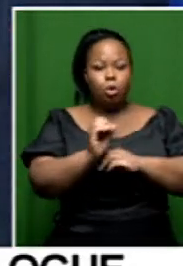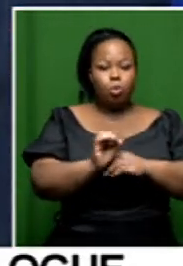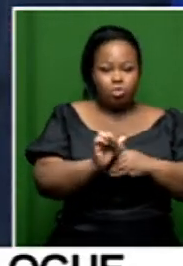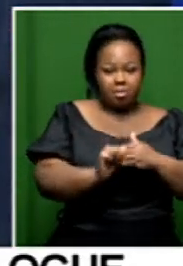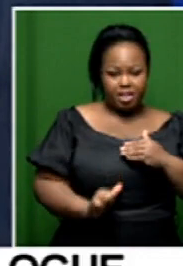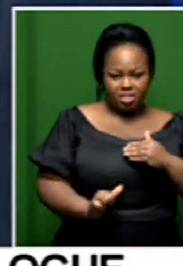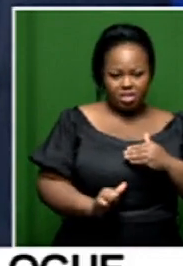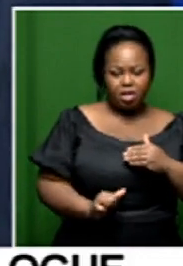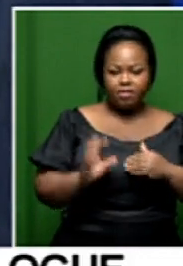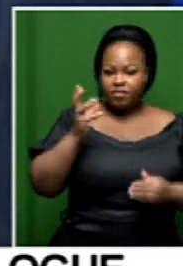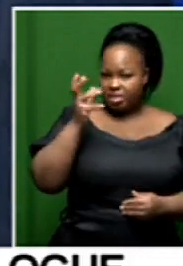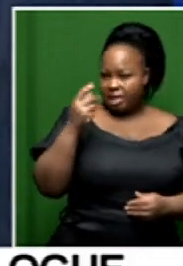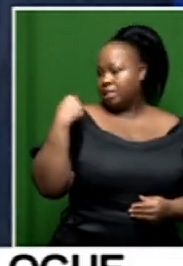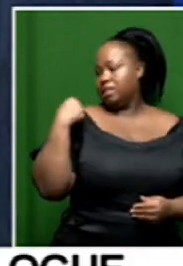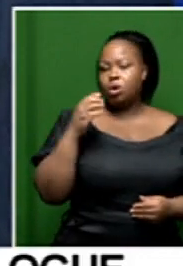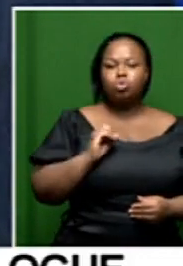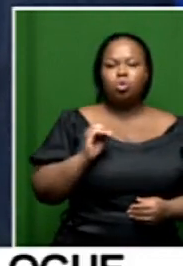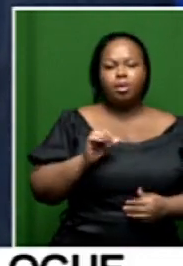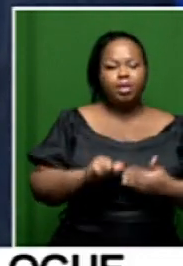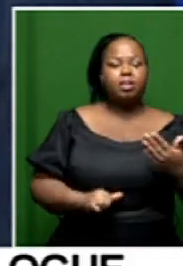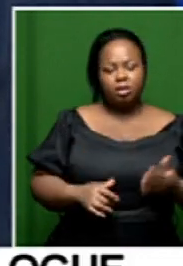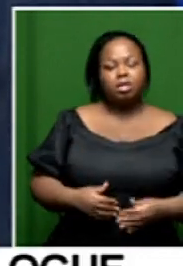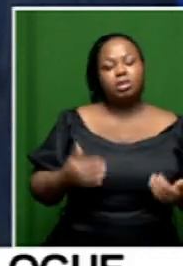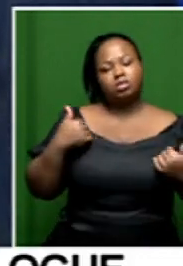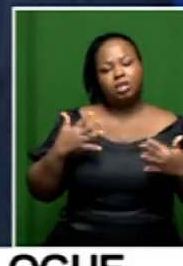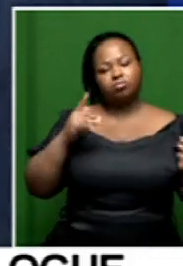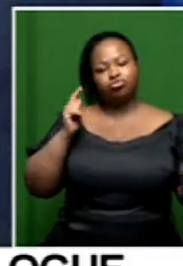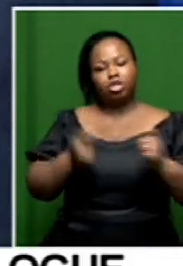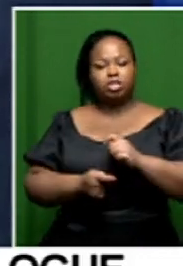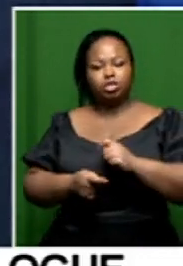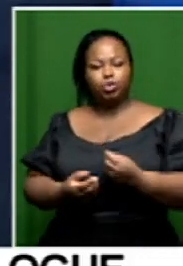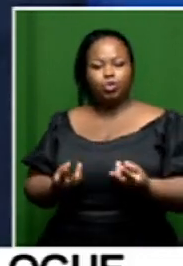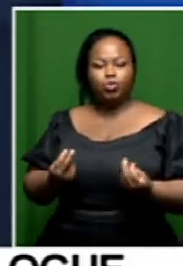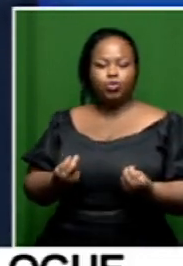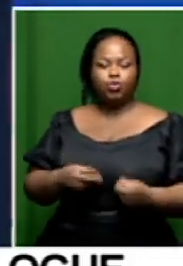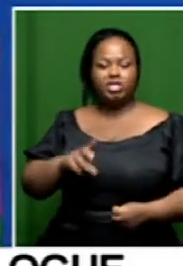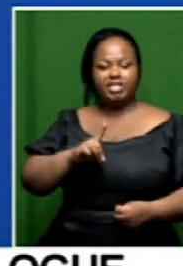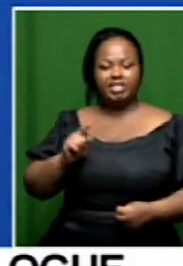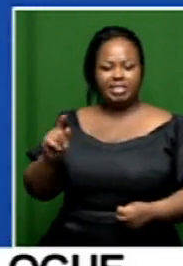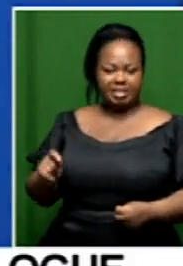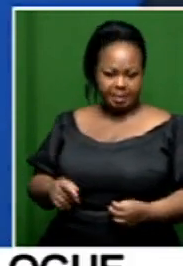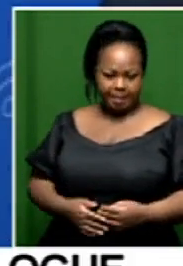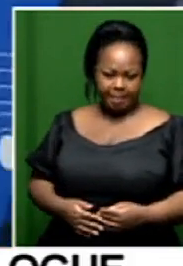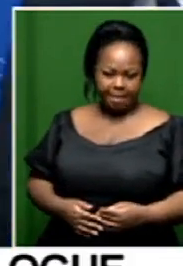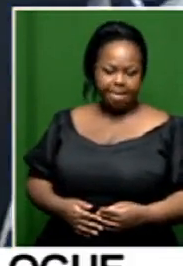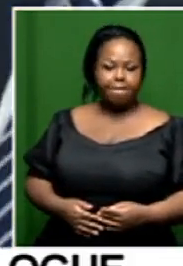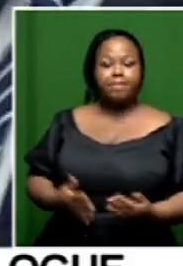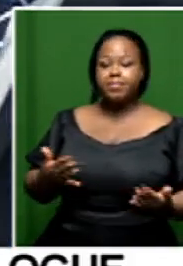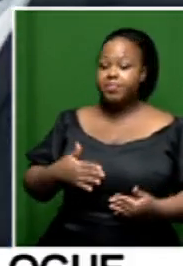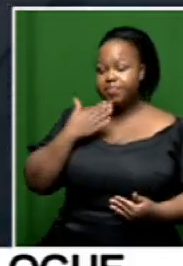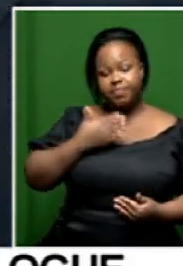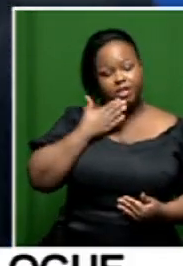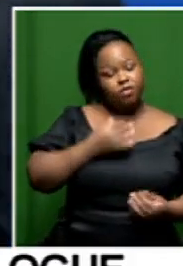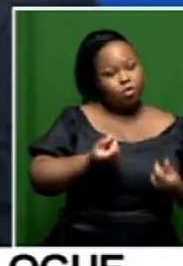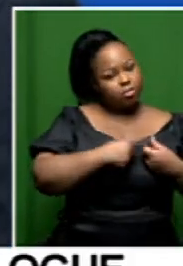of November, Free State was completely switched to digital. Let's find out from you, Tebogo. Thank you so much for joining us. How